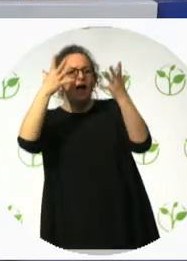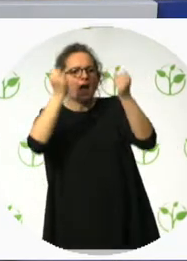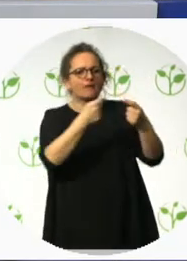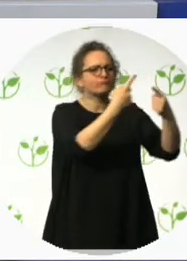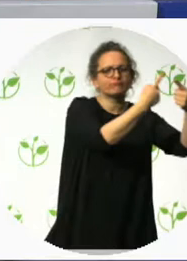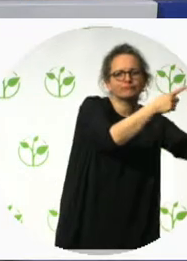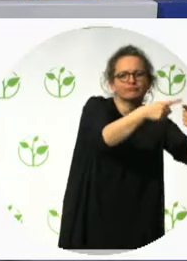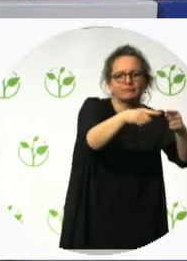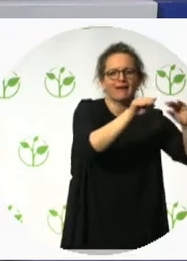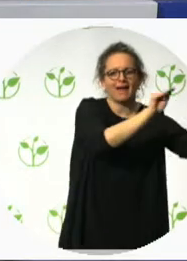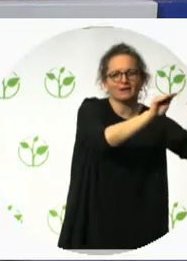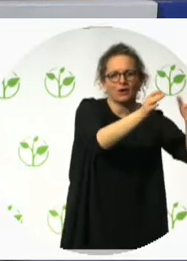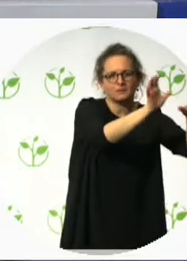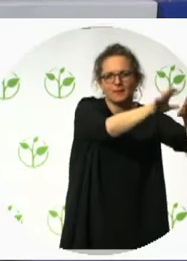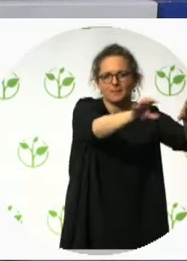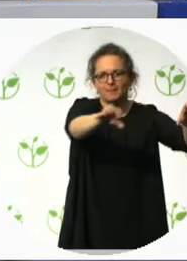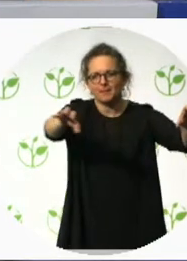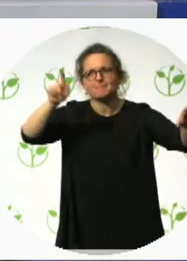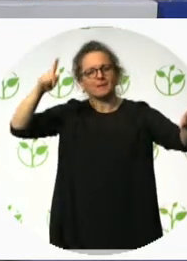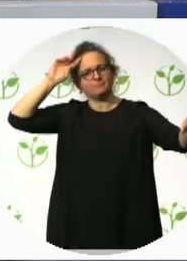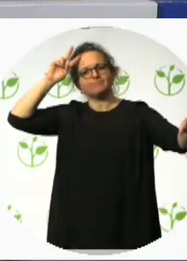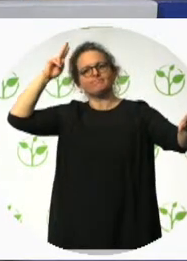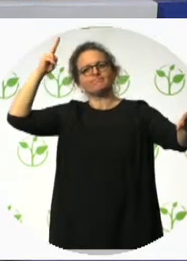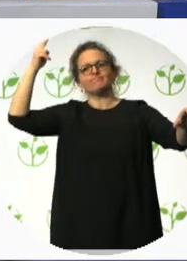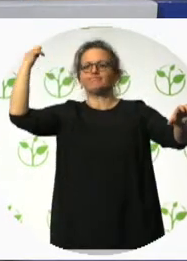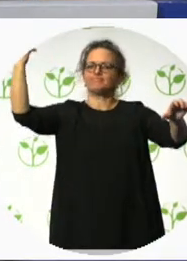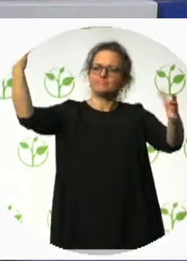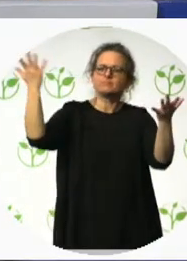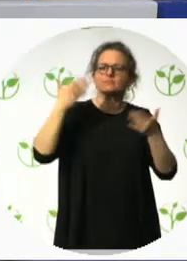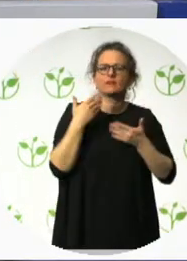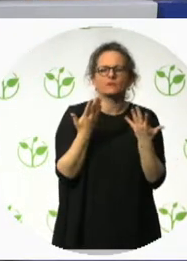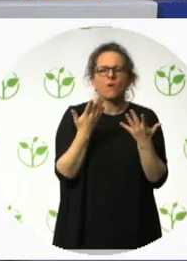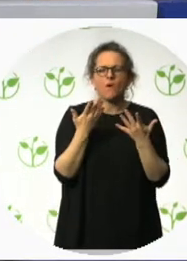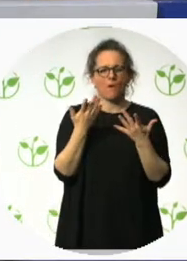at the moment we do it with the family assistance, as we heard before.